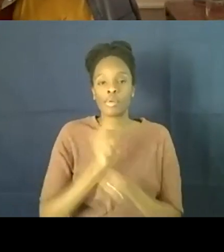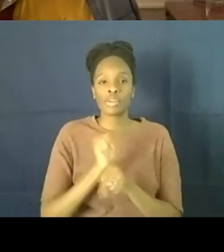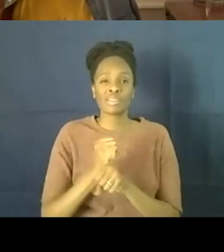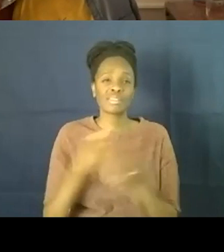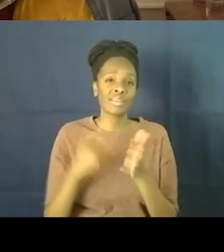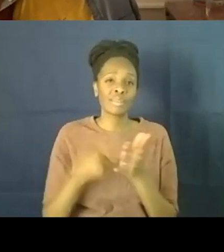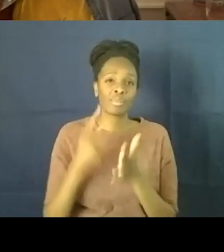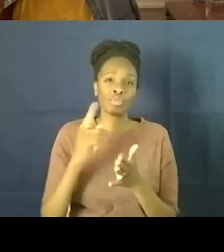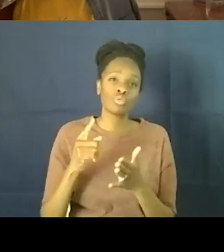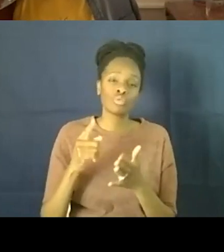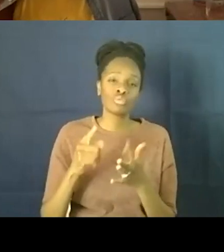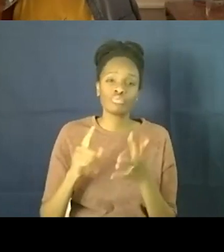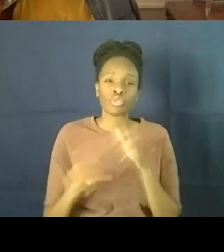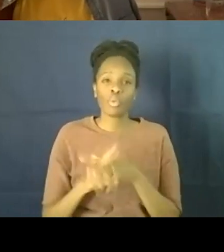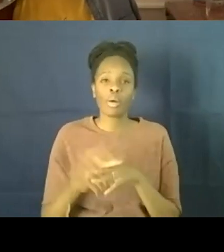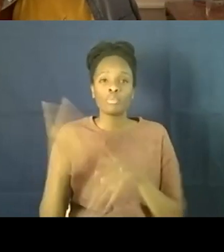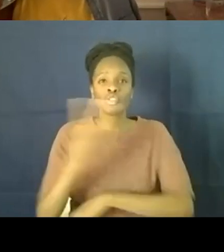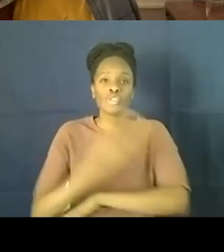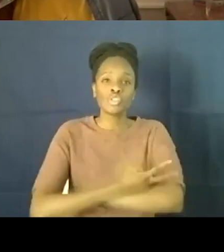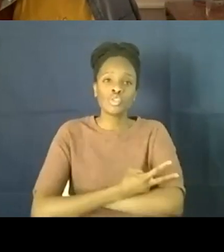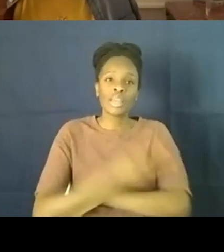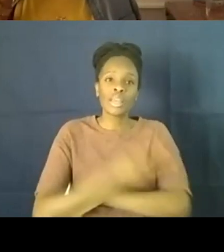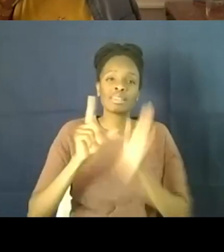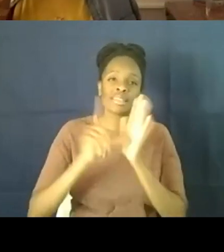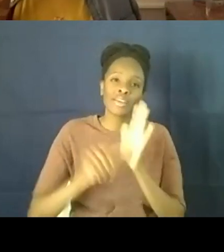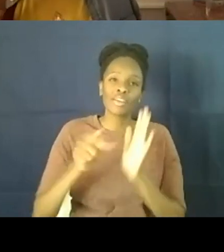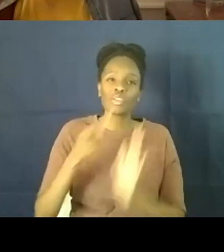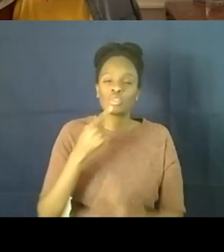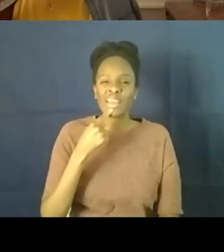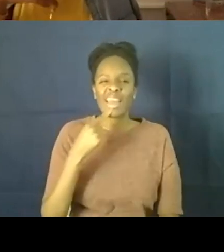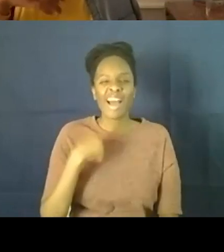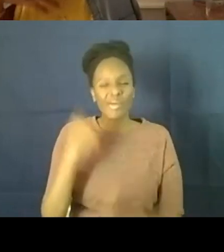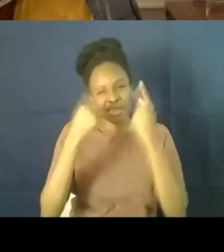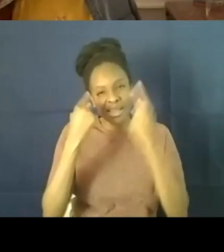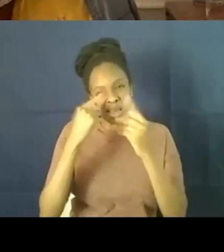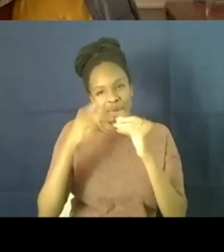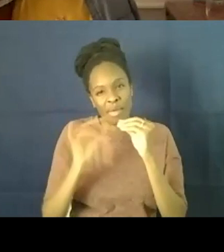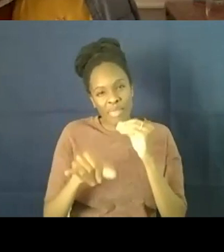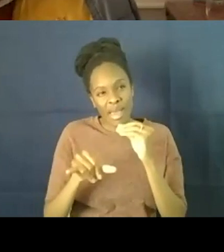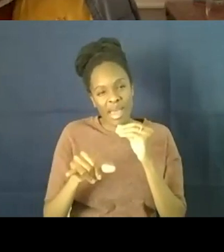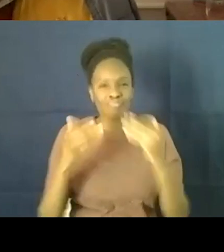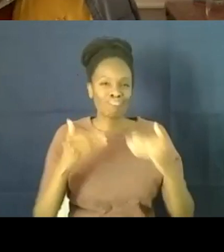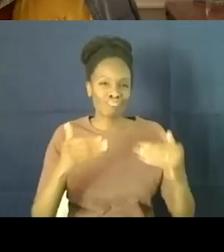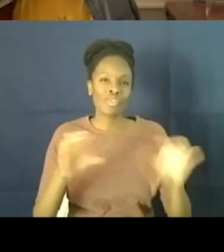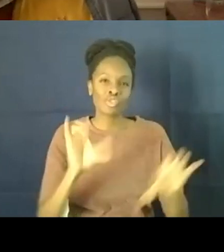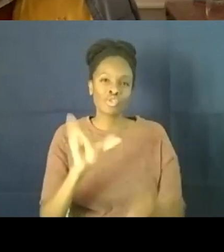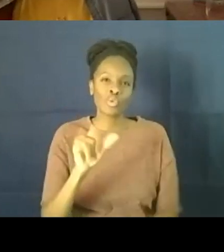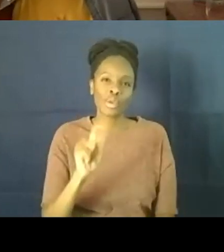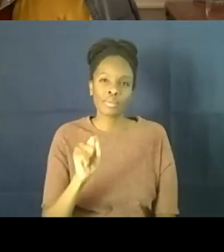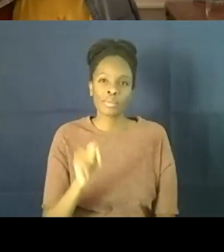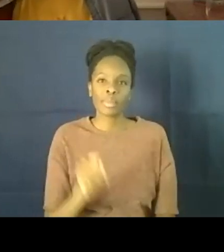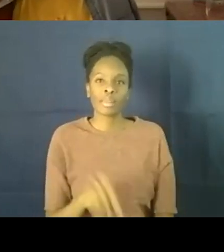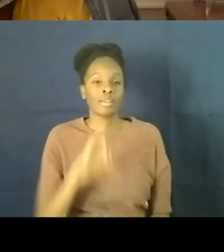and go, you know, I was thinking about that thing and maybe we should do it. And that is great. There are many times when I walked into